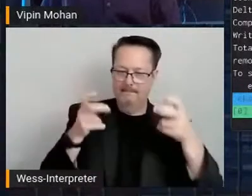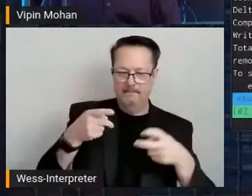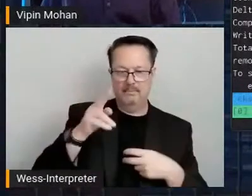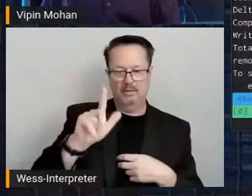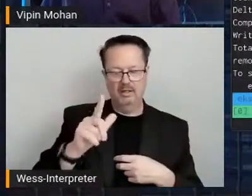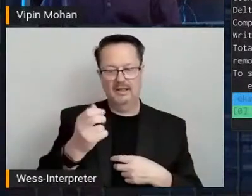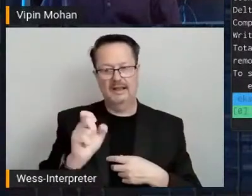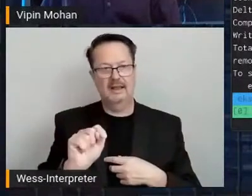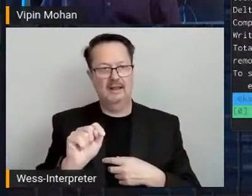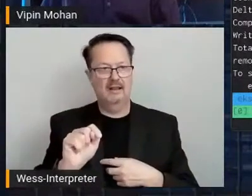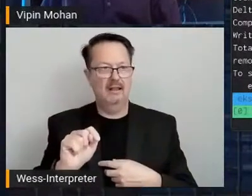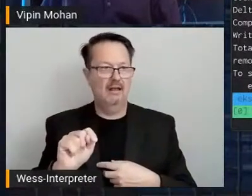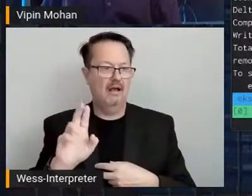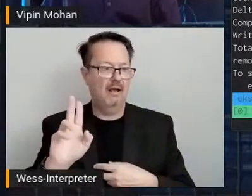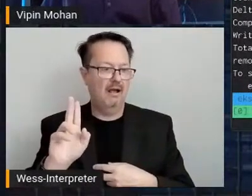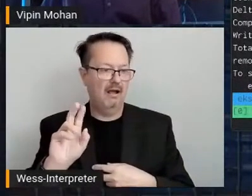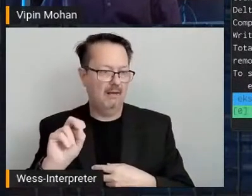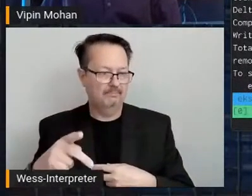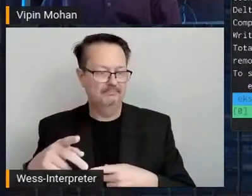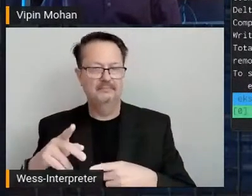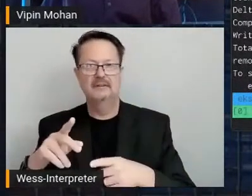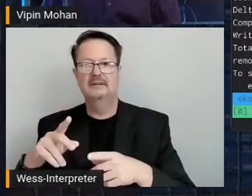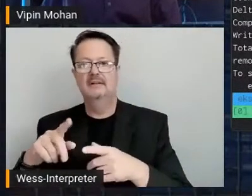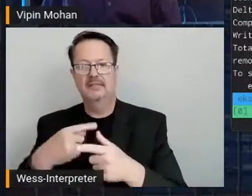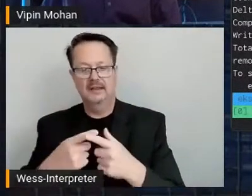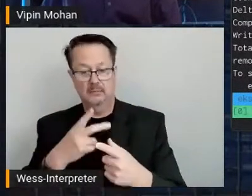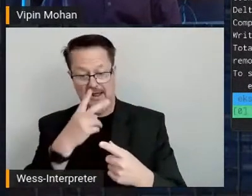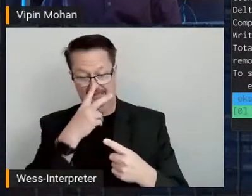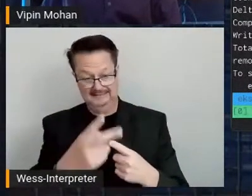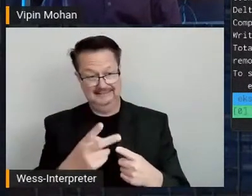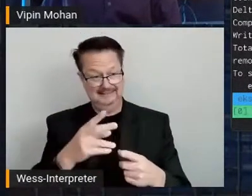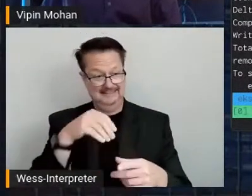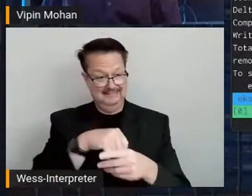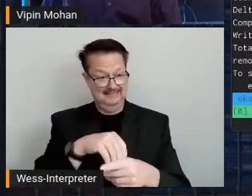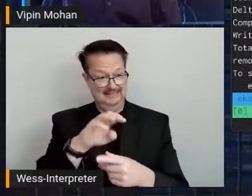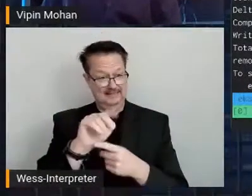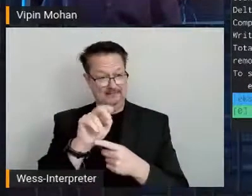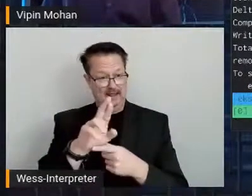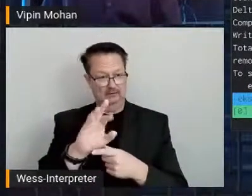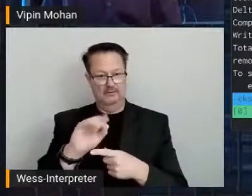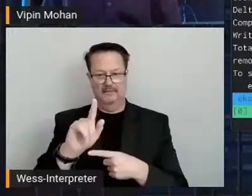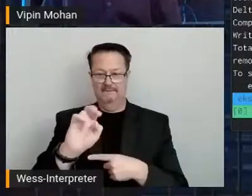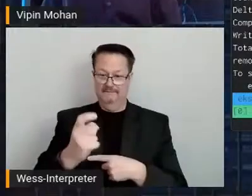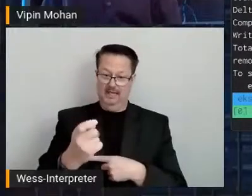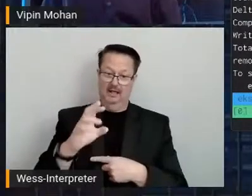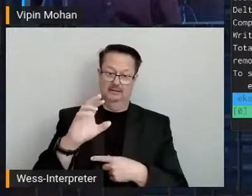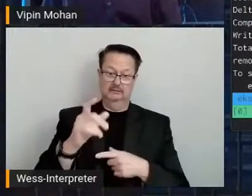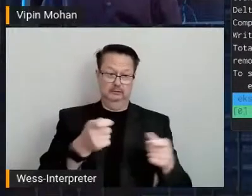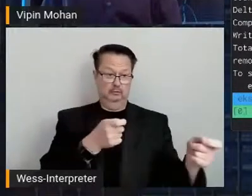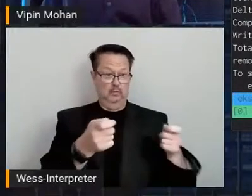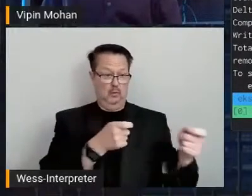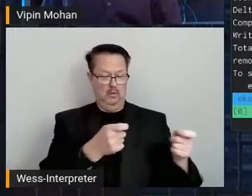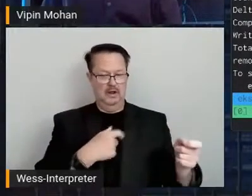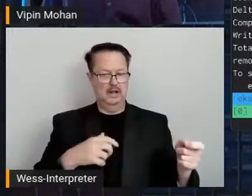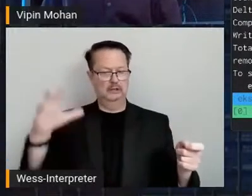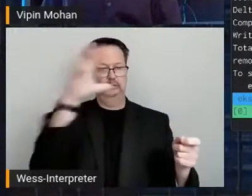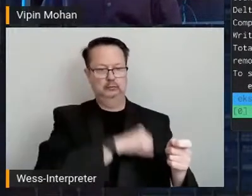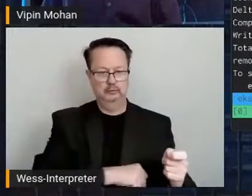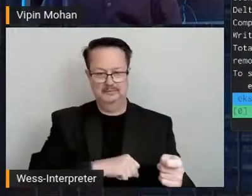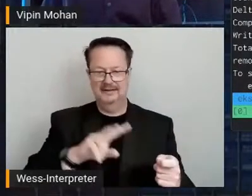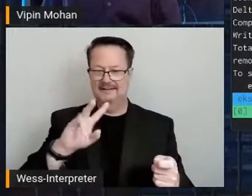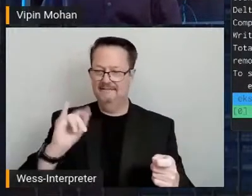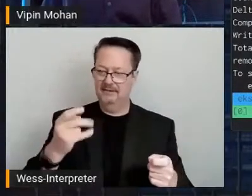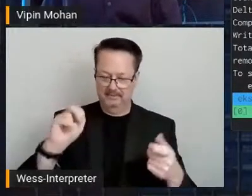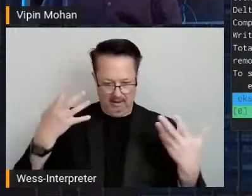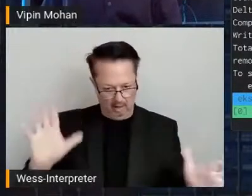see whenever this update comes in. As soon as I see something into master, the Flux controller is assuming Vipin reviewed it and did it